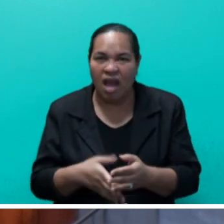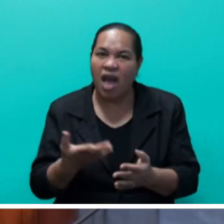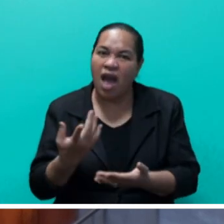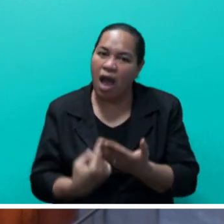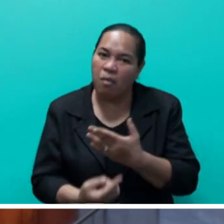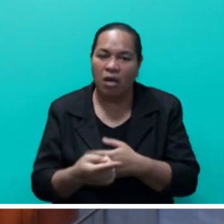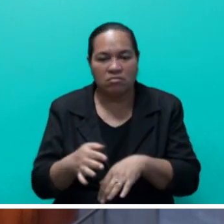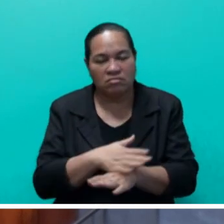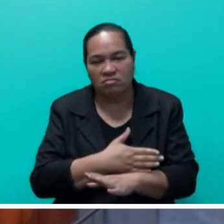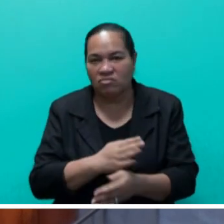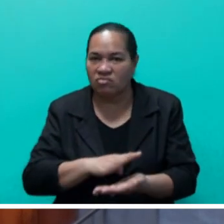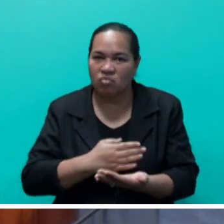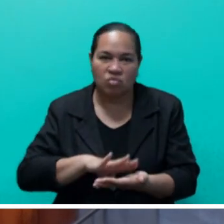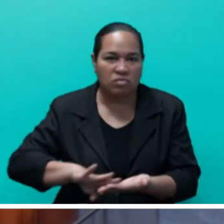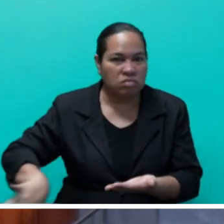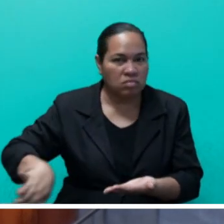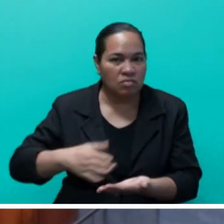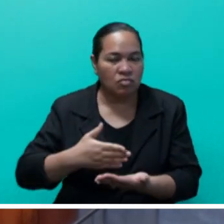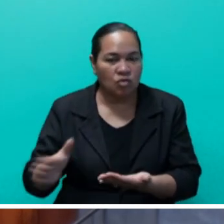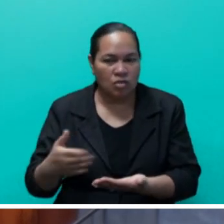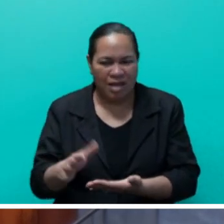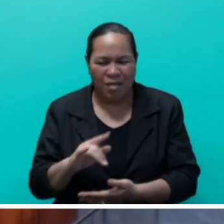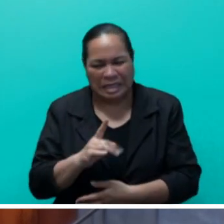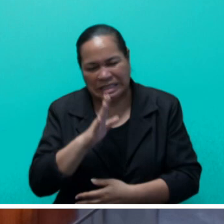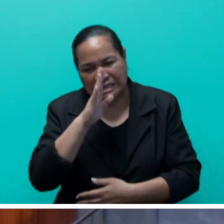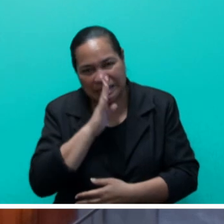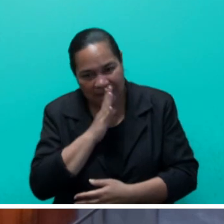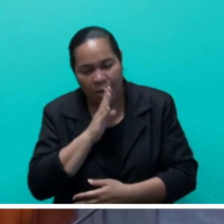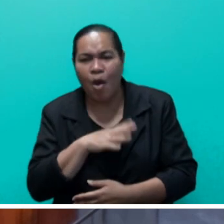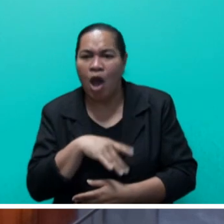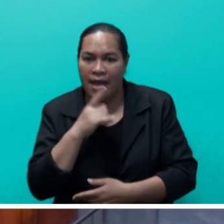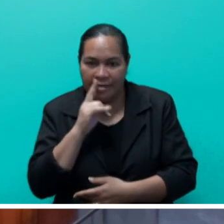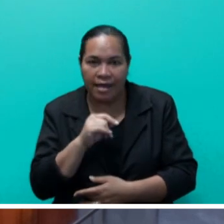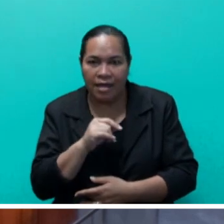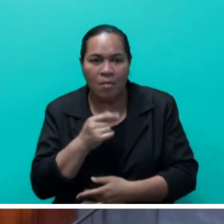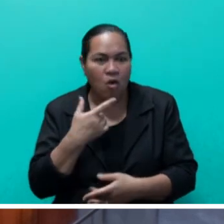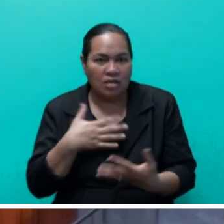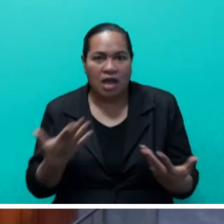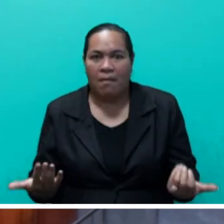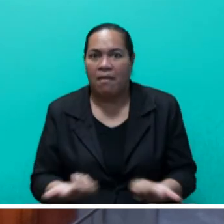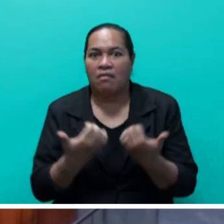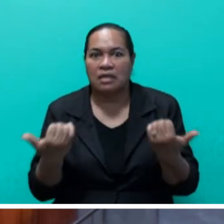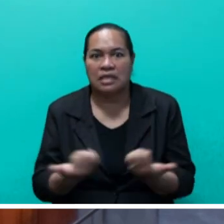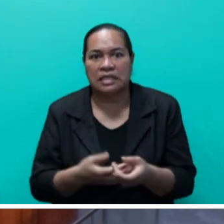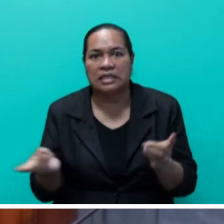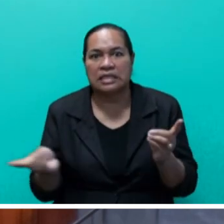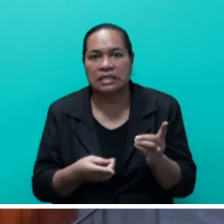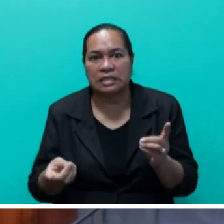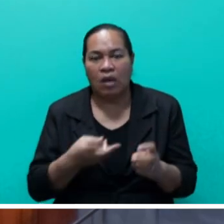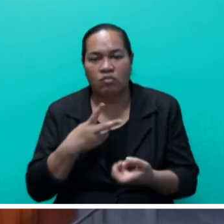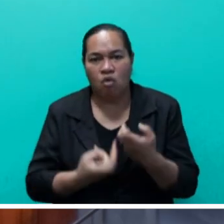And unfortunately, could have been led to the increase in disciplinary cases in our education